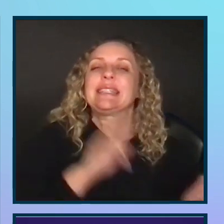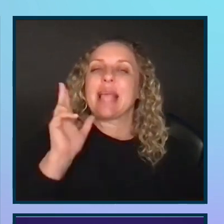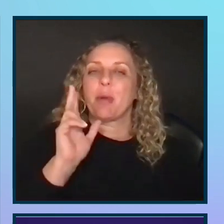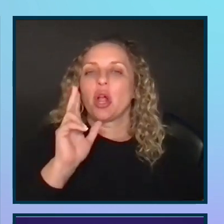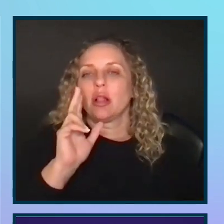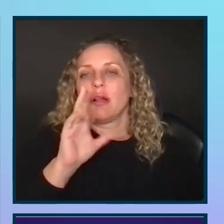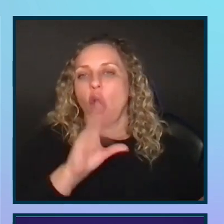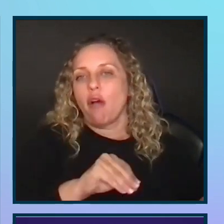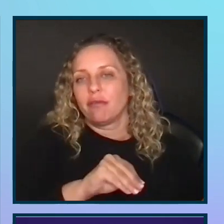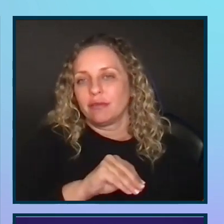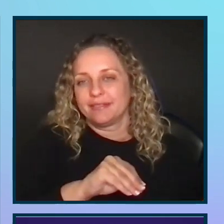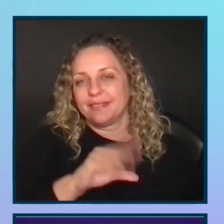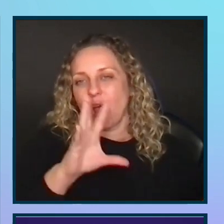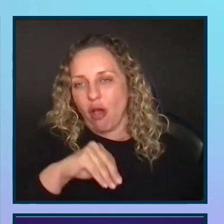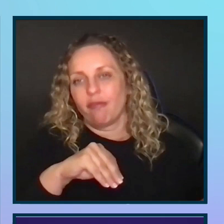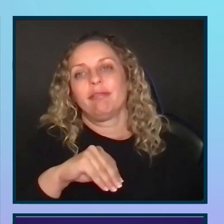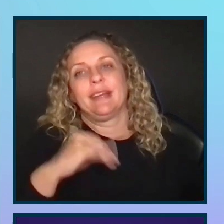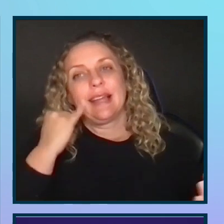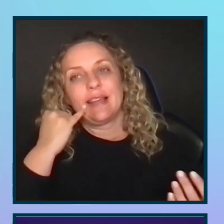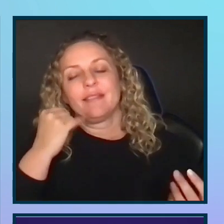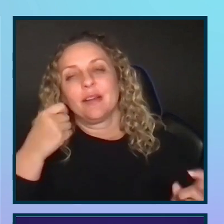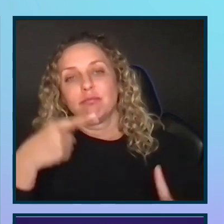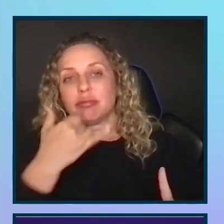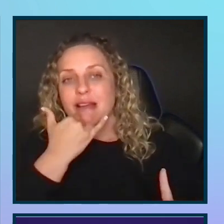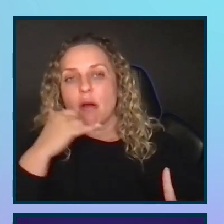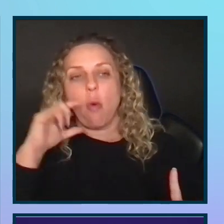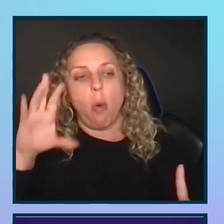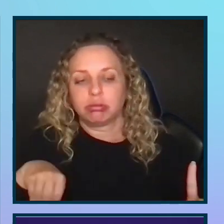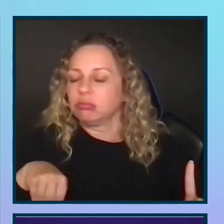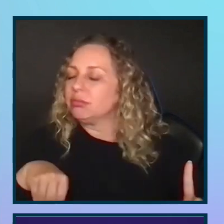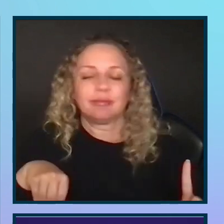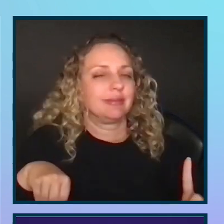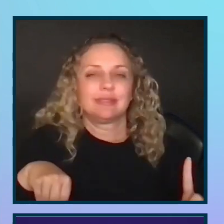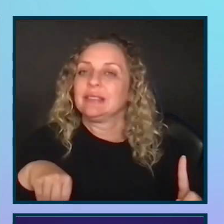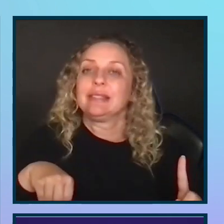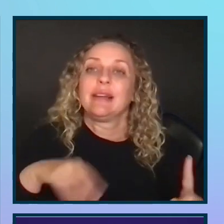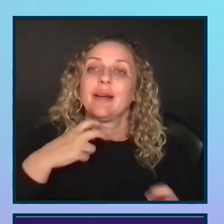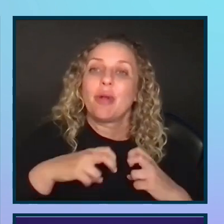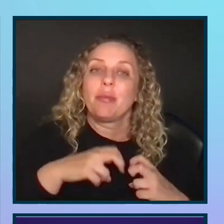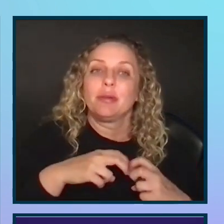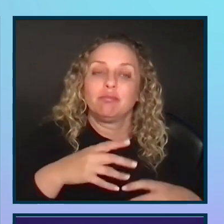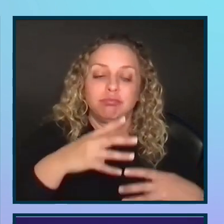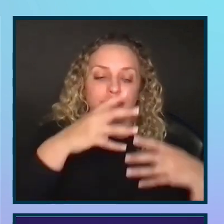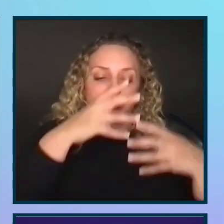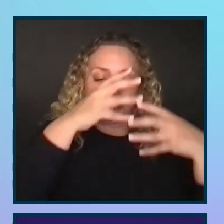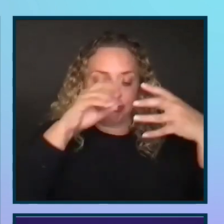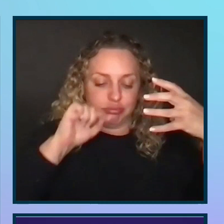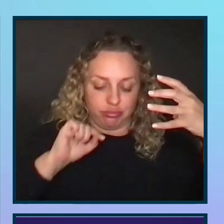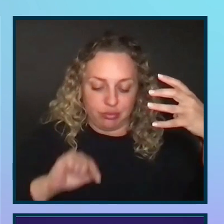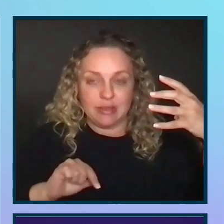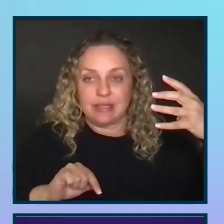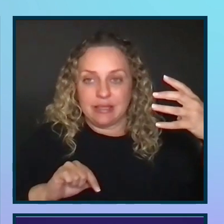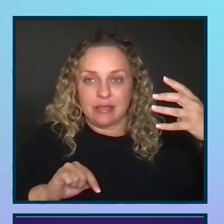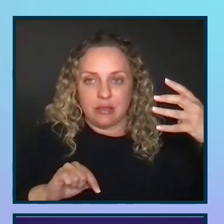it becomes disabled if a user triggers an error. The problem with that is when a user gets to the bottom of the page, they